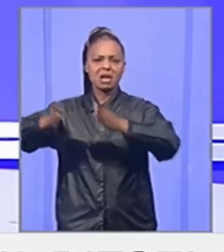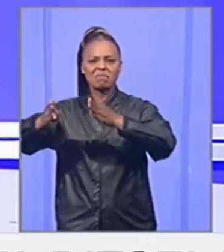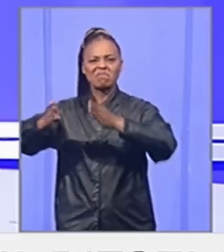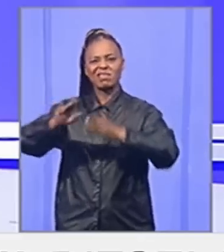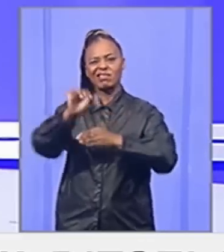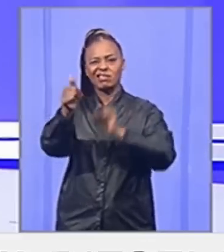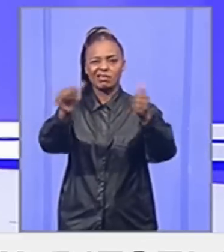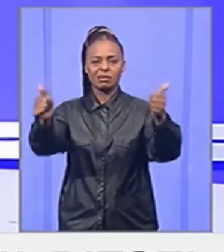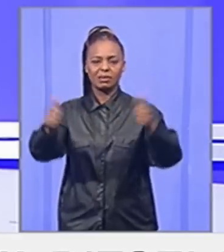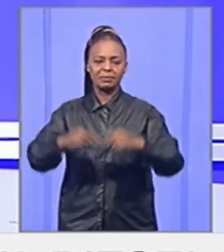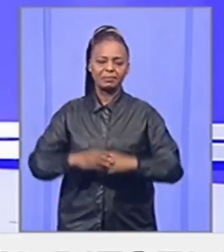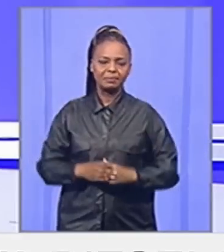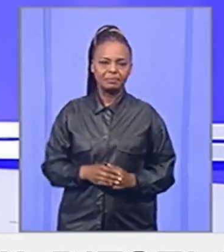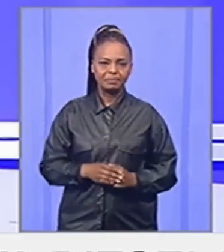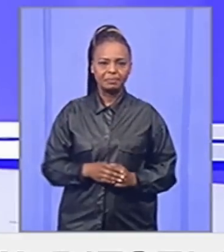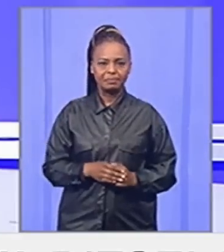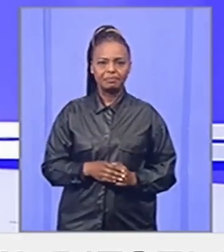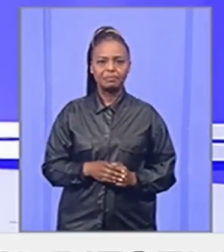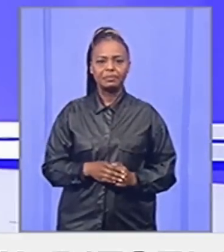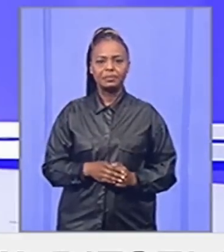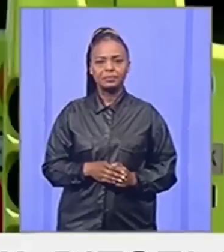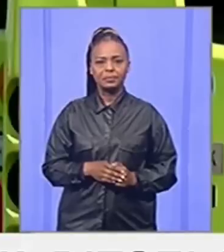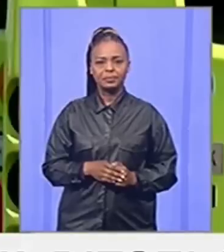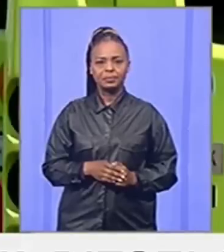ditsela tšeo.